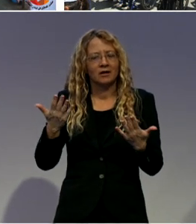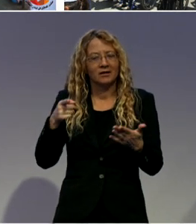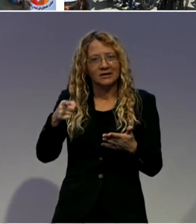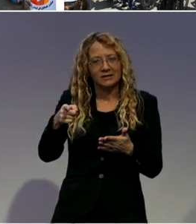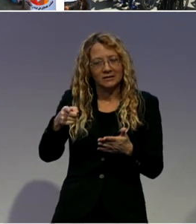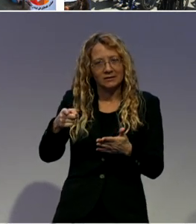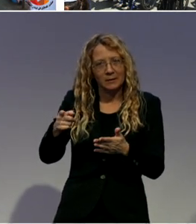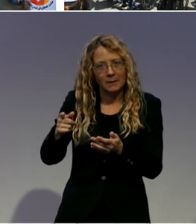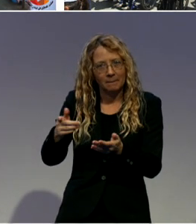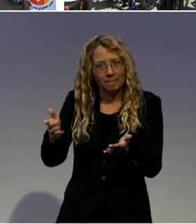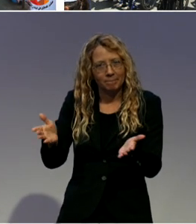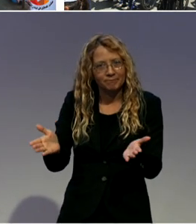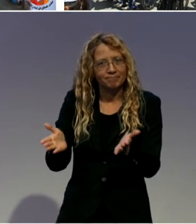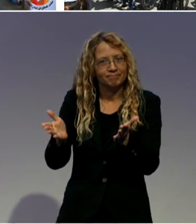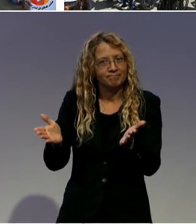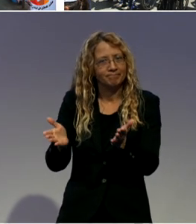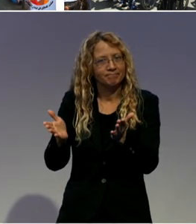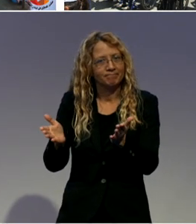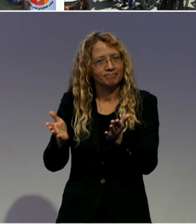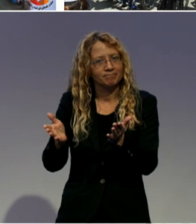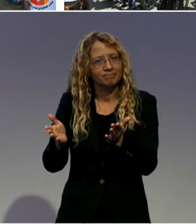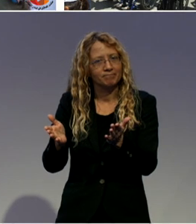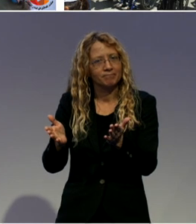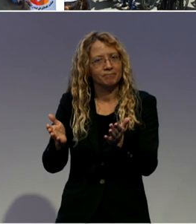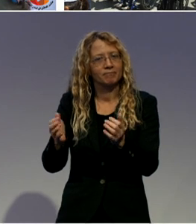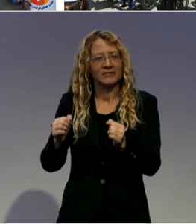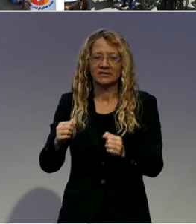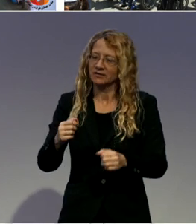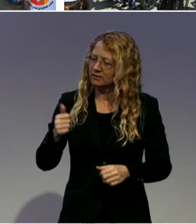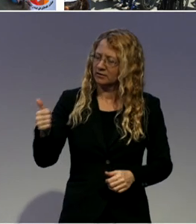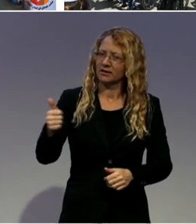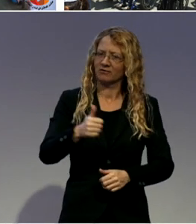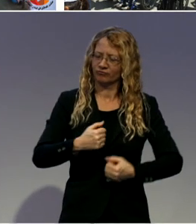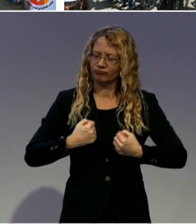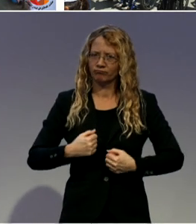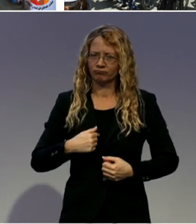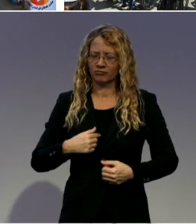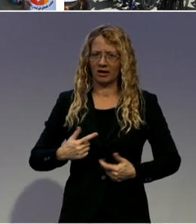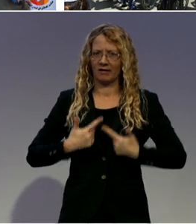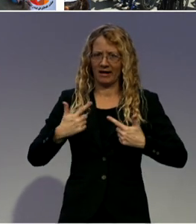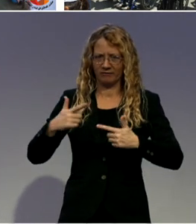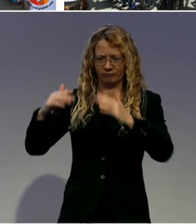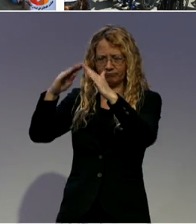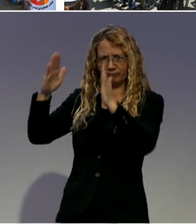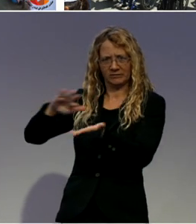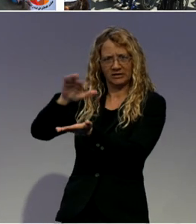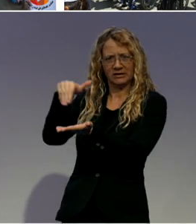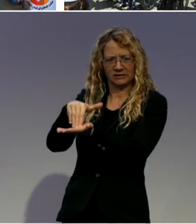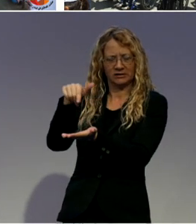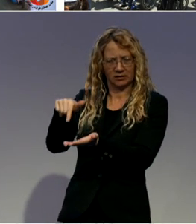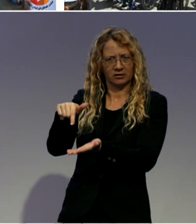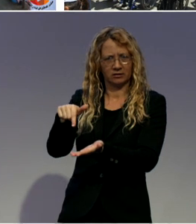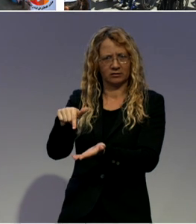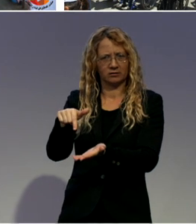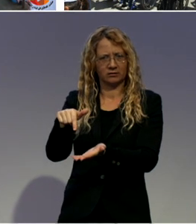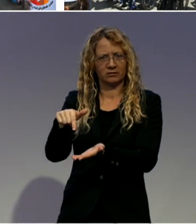deinstitutionalization without having independent living centers. That's why what we're aiming at is to promote the idea of